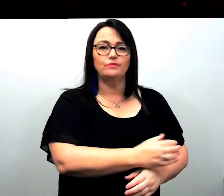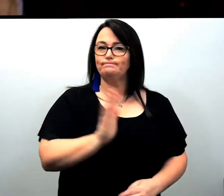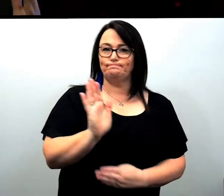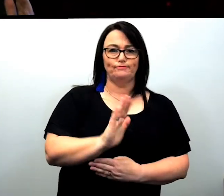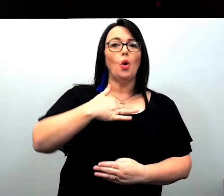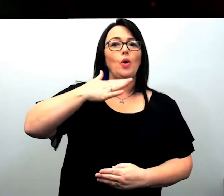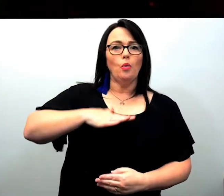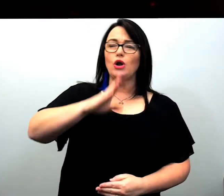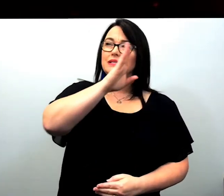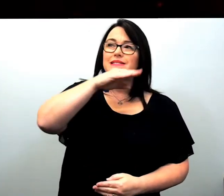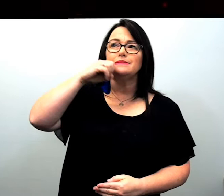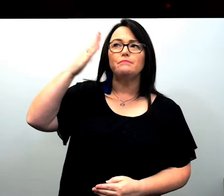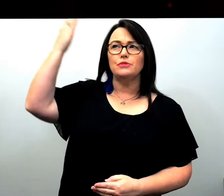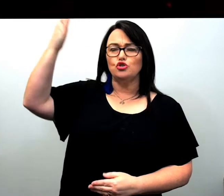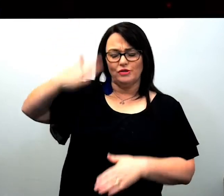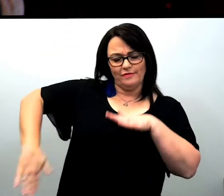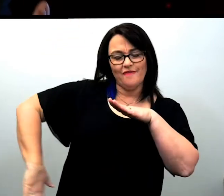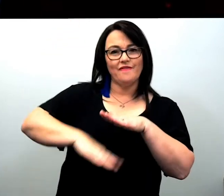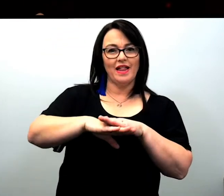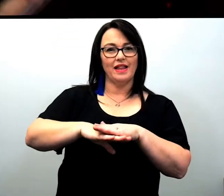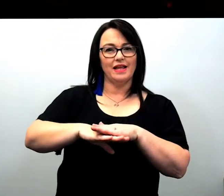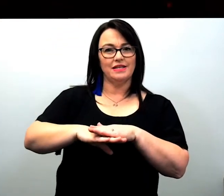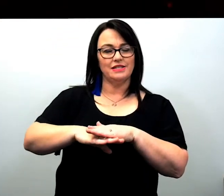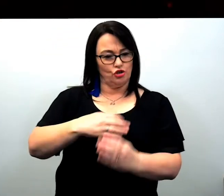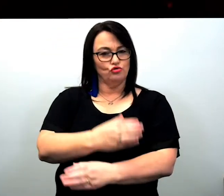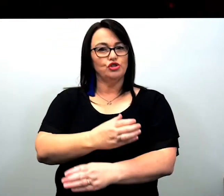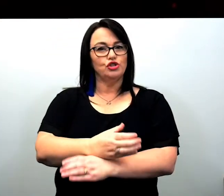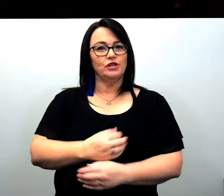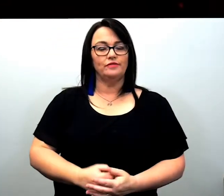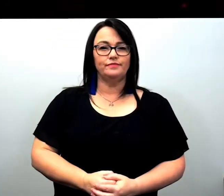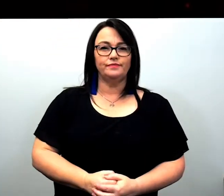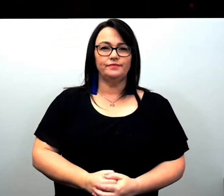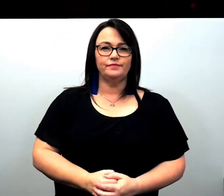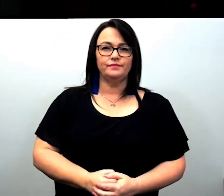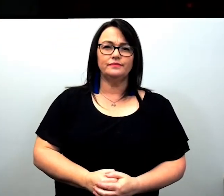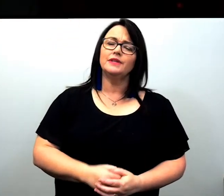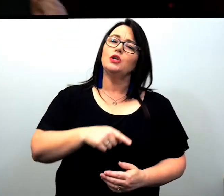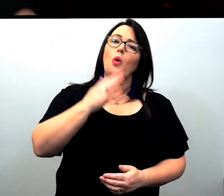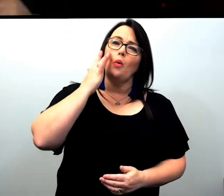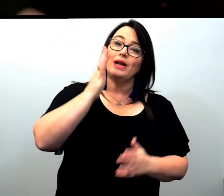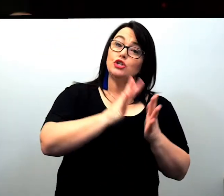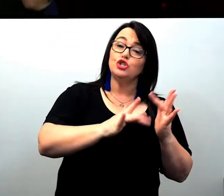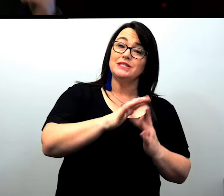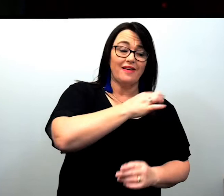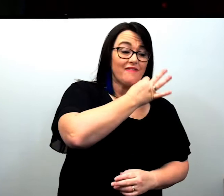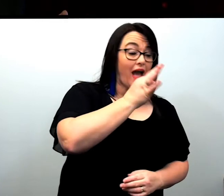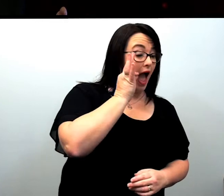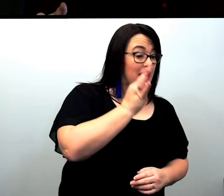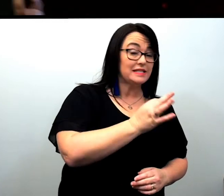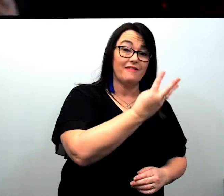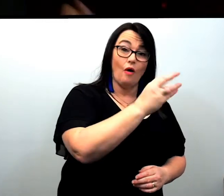spirit-empowered Christianity. You know, Jesus, when he came off the mountain for fasting for 40 days, he then announces